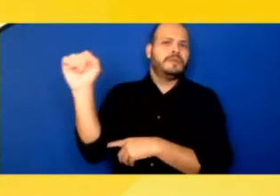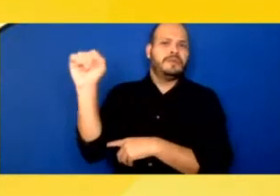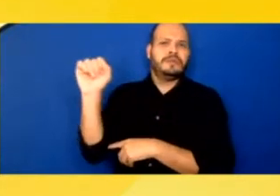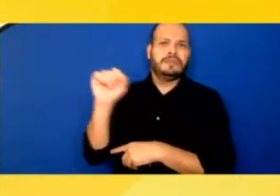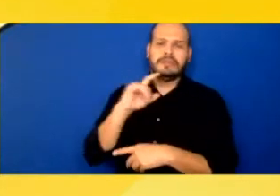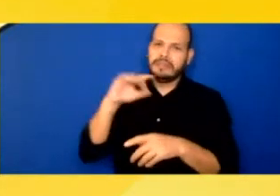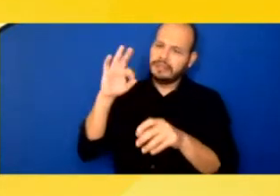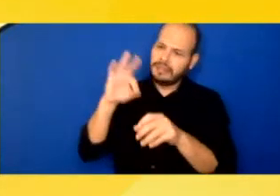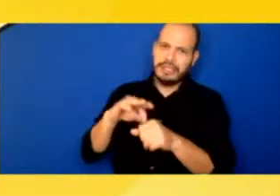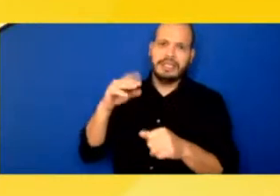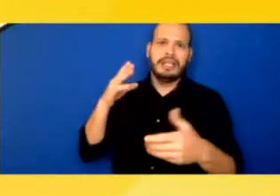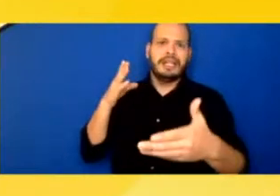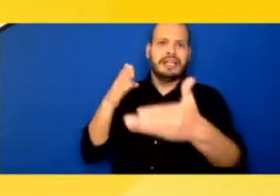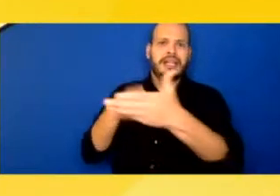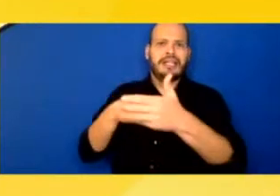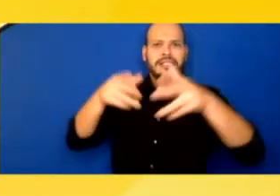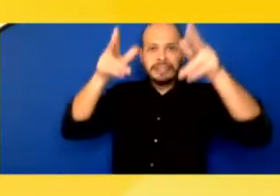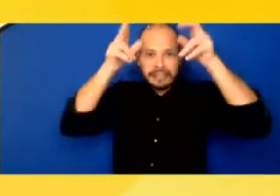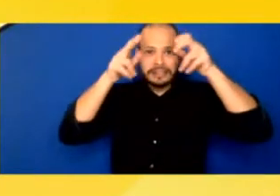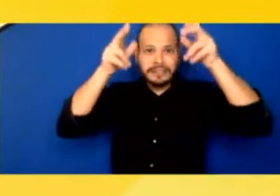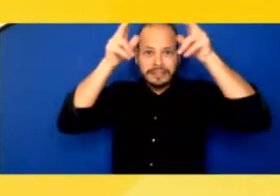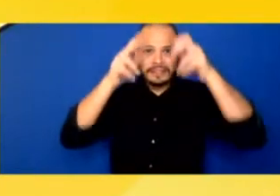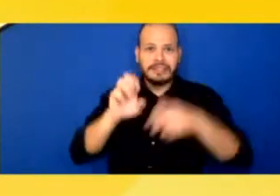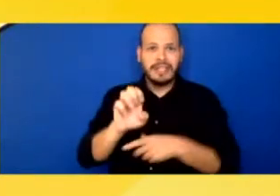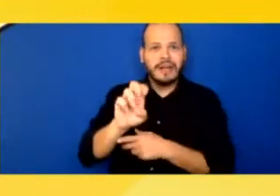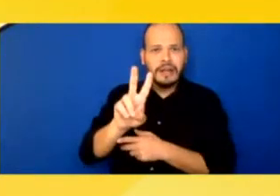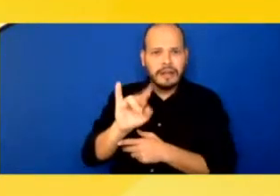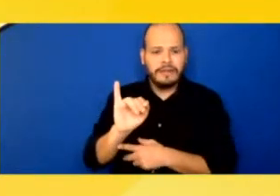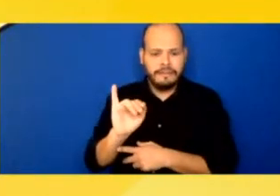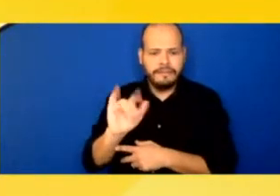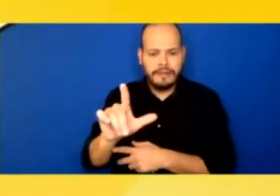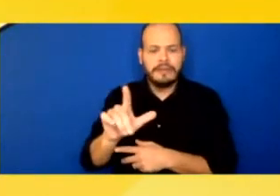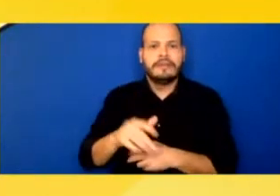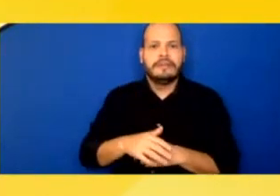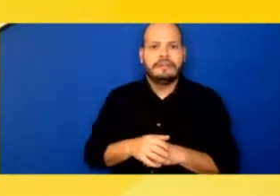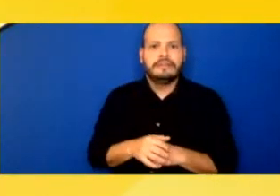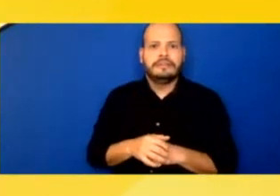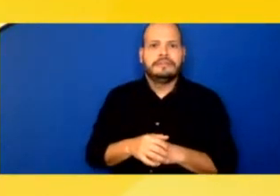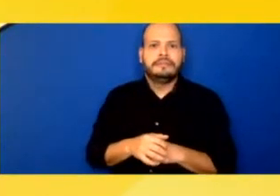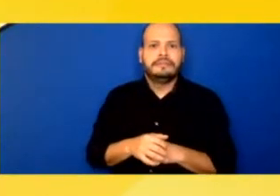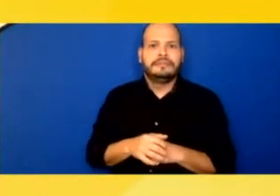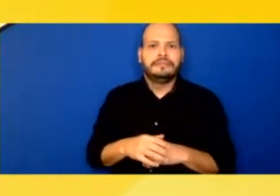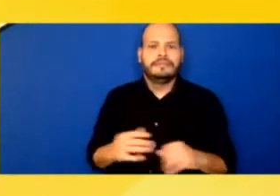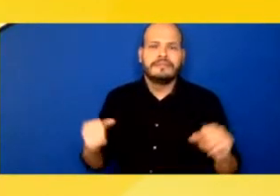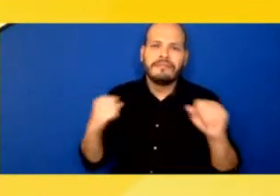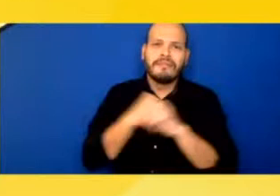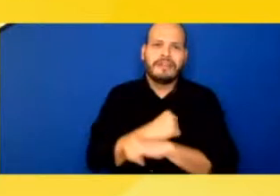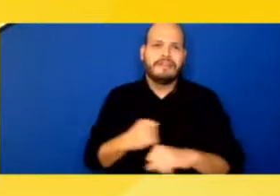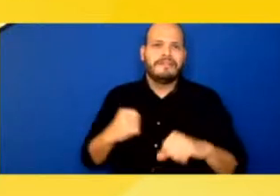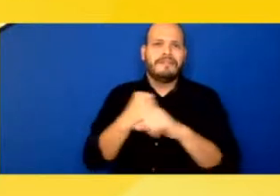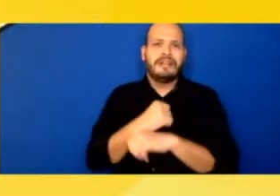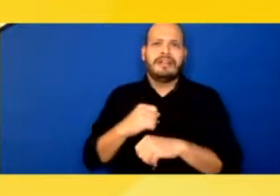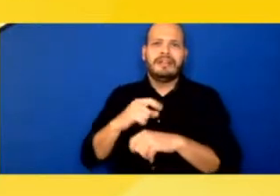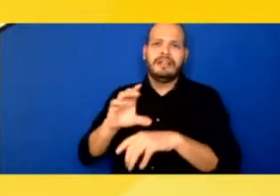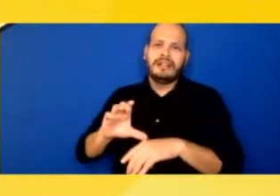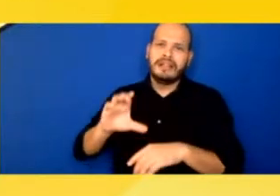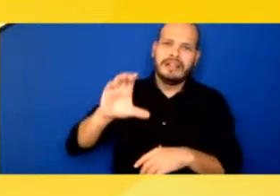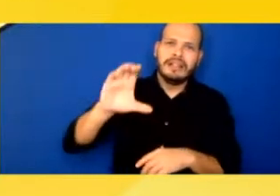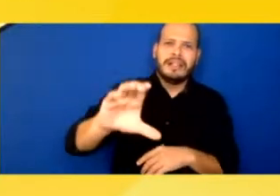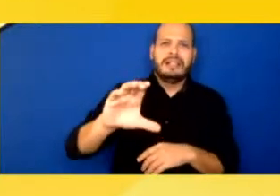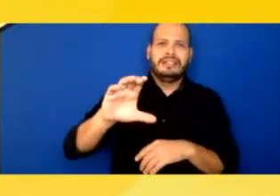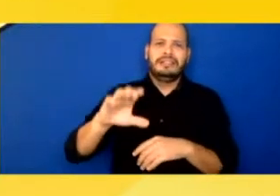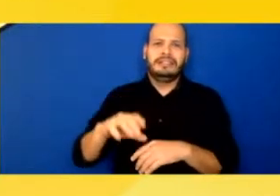it. We need to vote as an act of love for our brothers and sisters who are living in poverty, living without